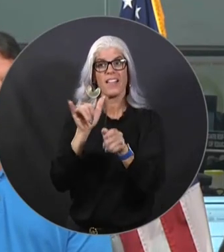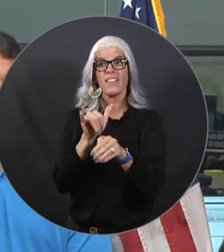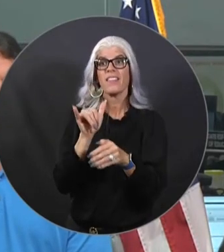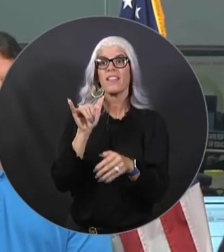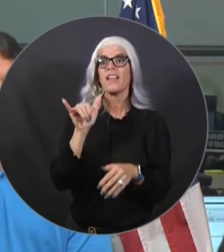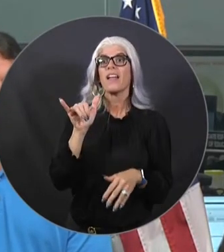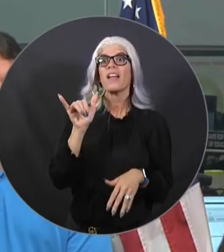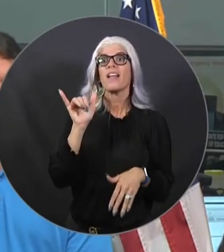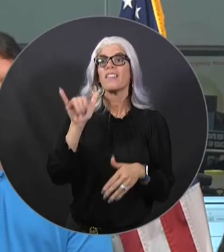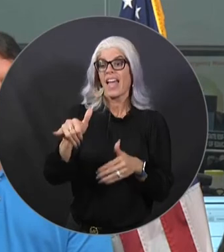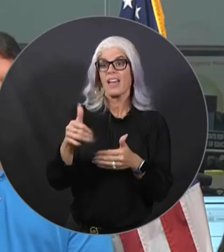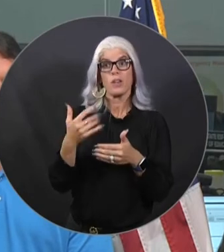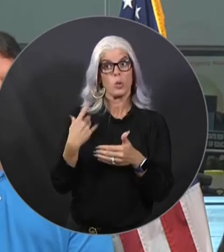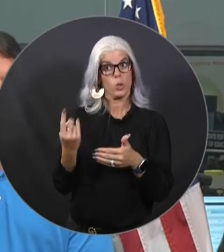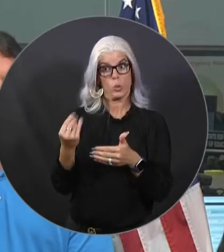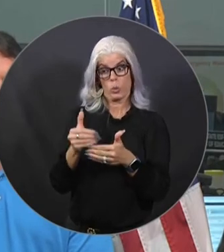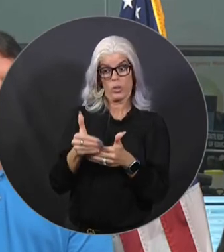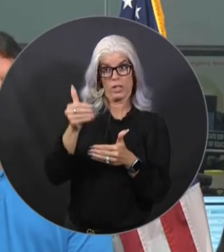recovery process is